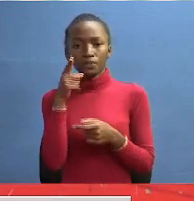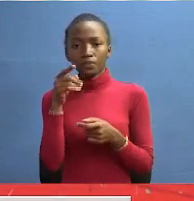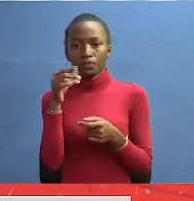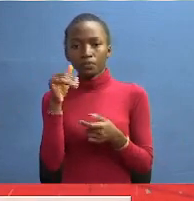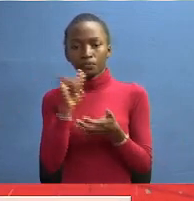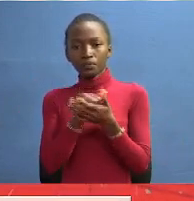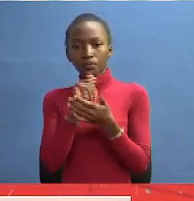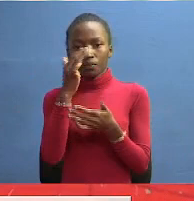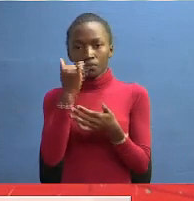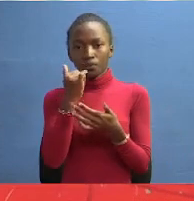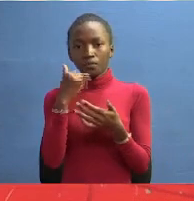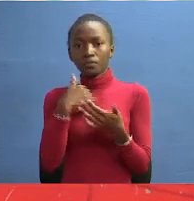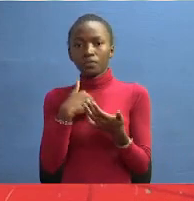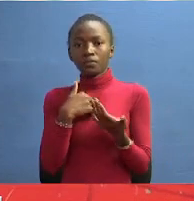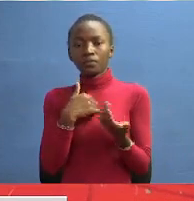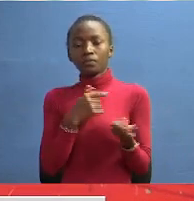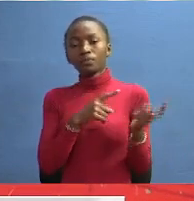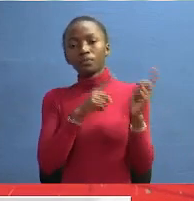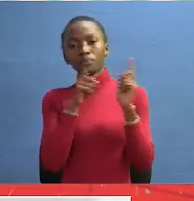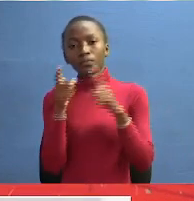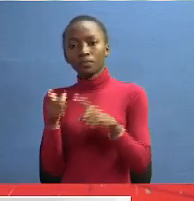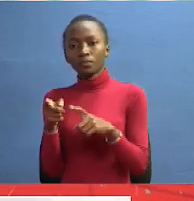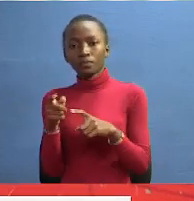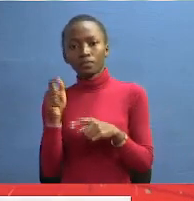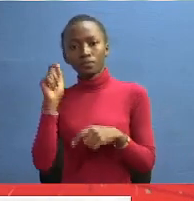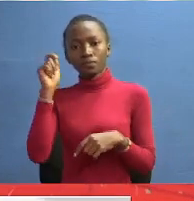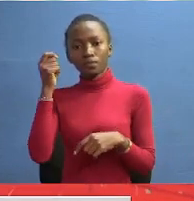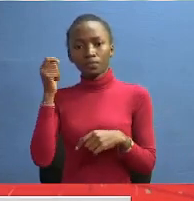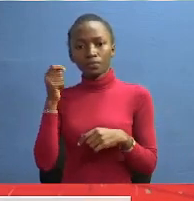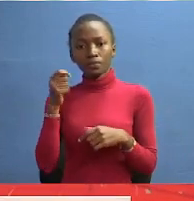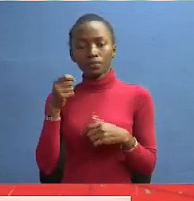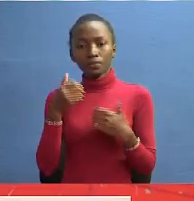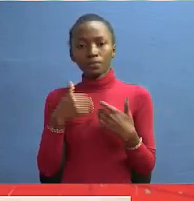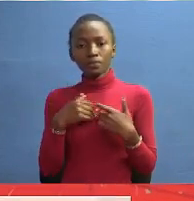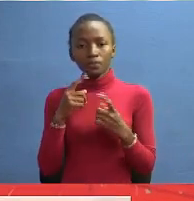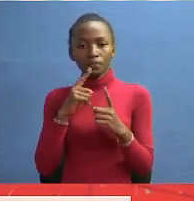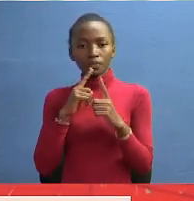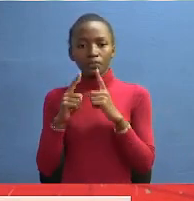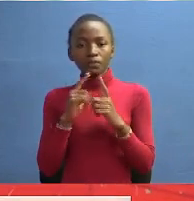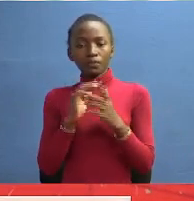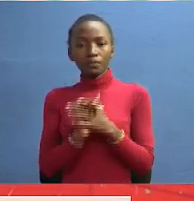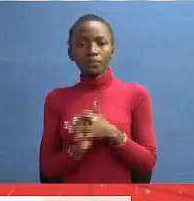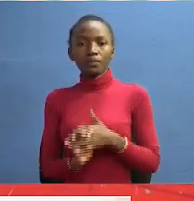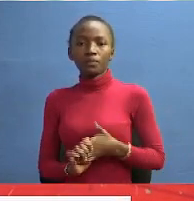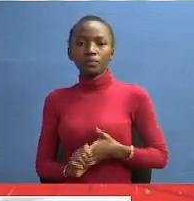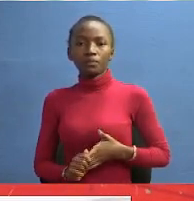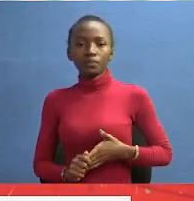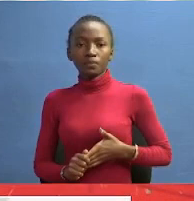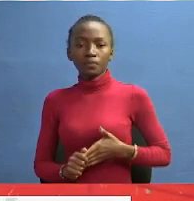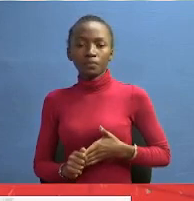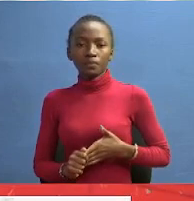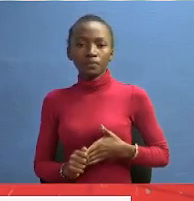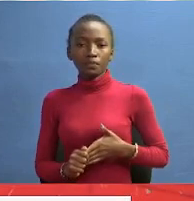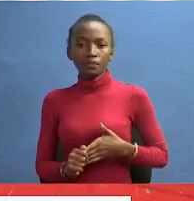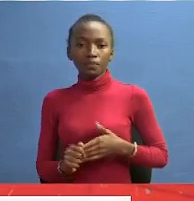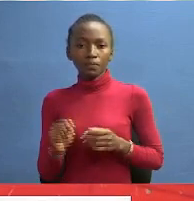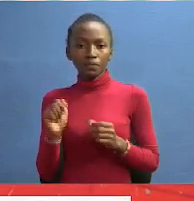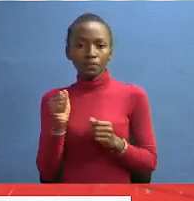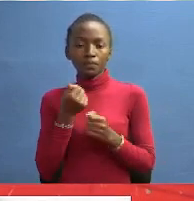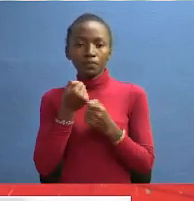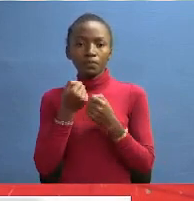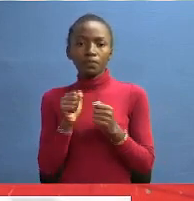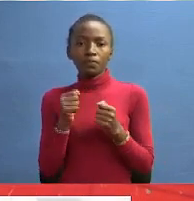has taken the step to come to Kenya so that he can engage in that discussion. Right. And we cannot